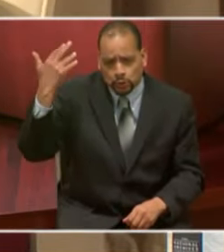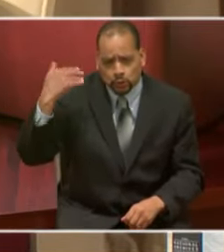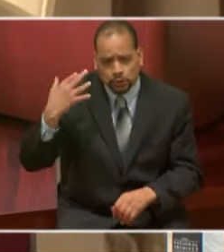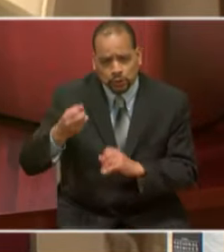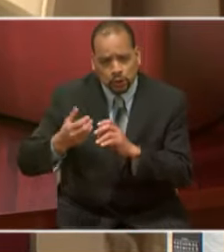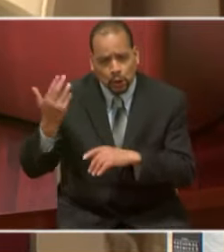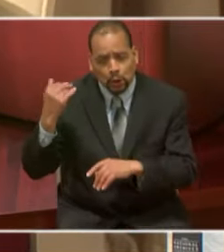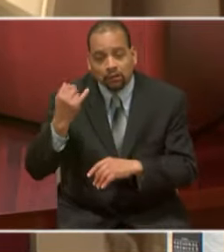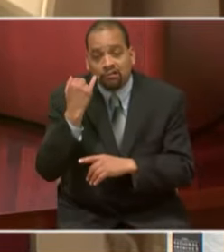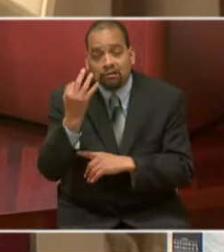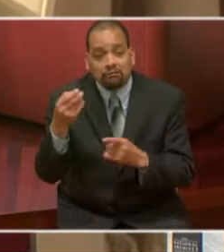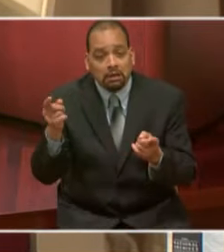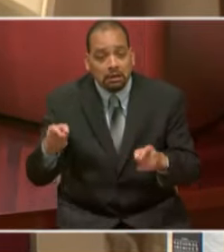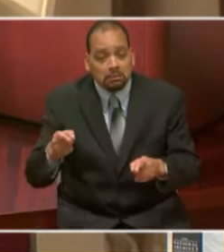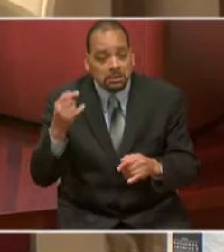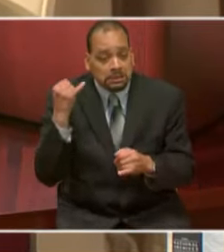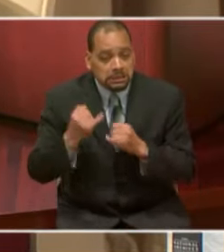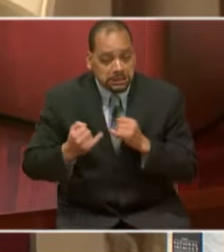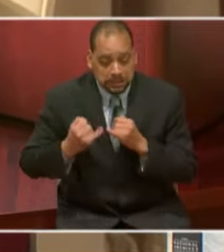That is the heart and soul